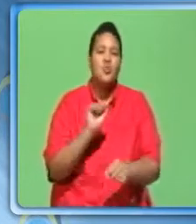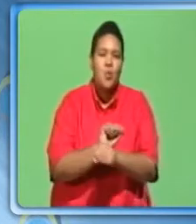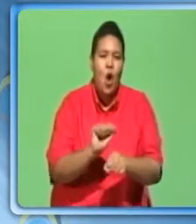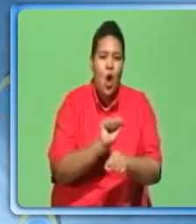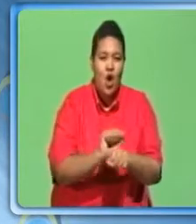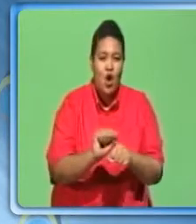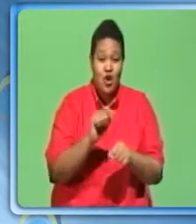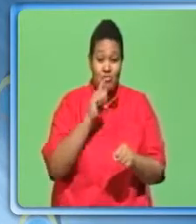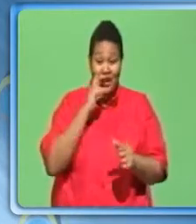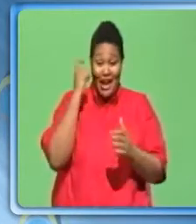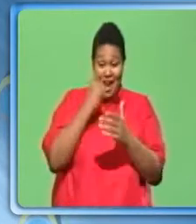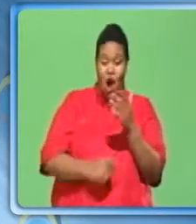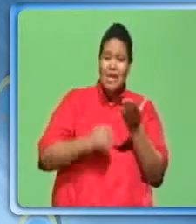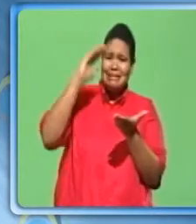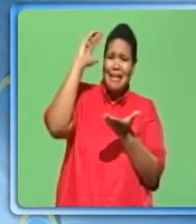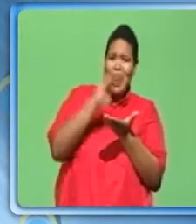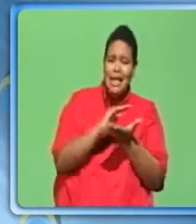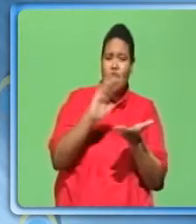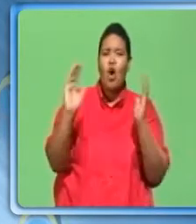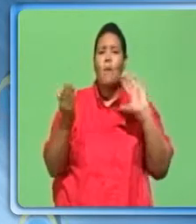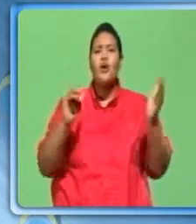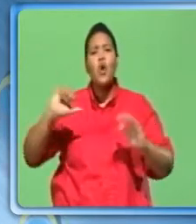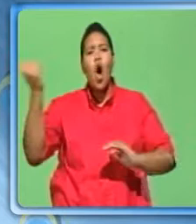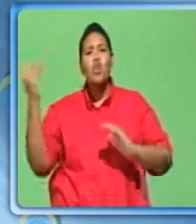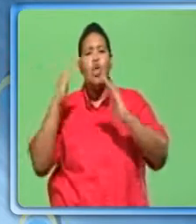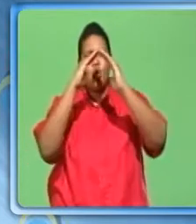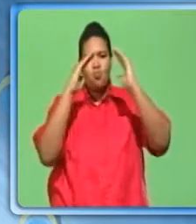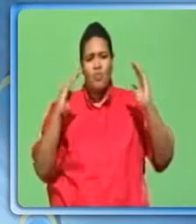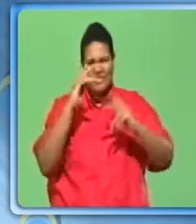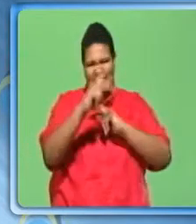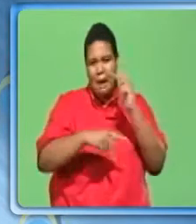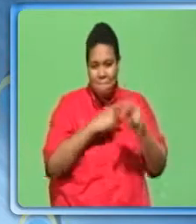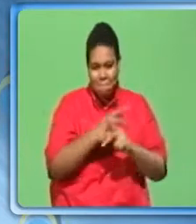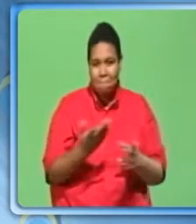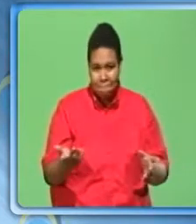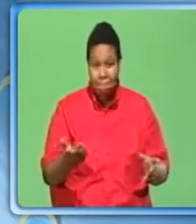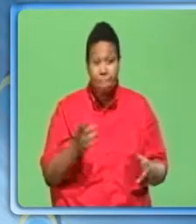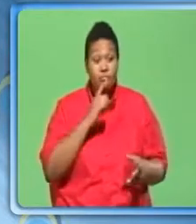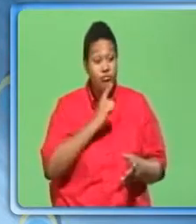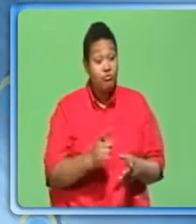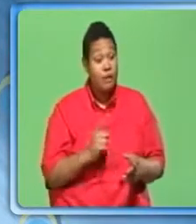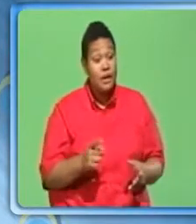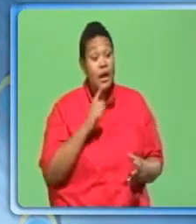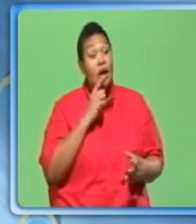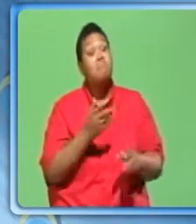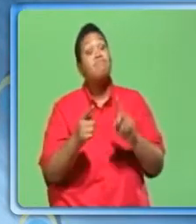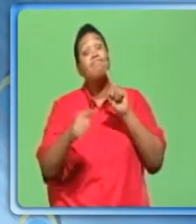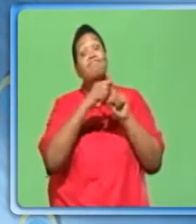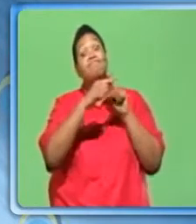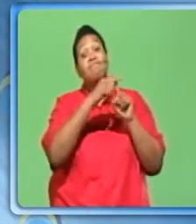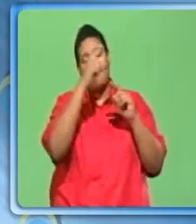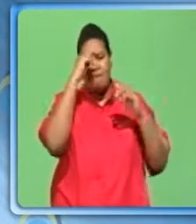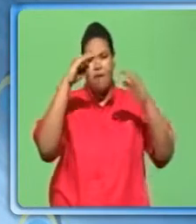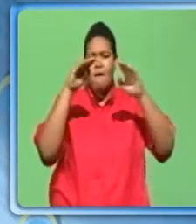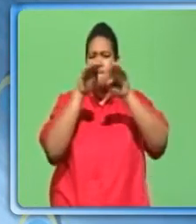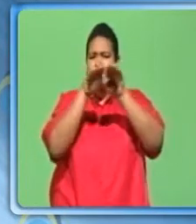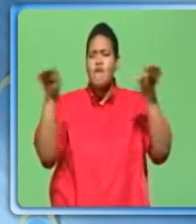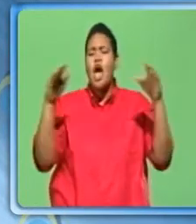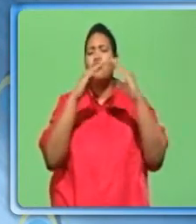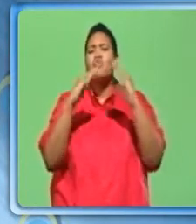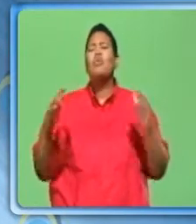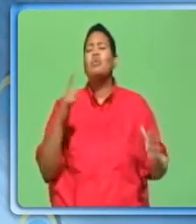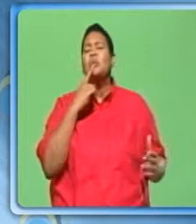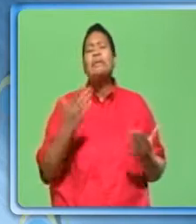is less as compared to other roofing types. An inherent advantage of a flat roof is that it